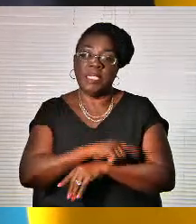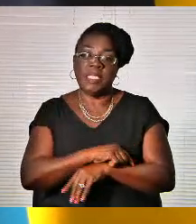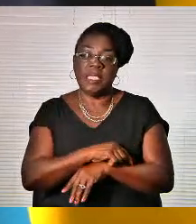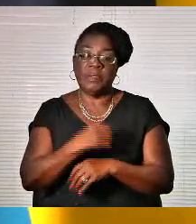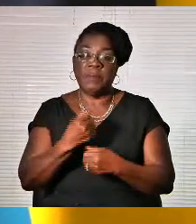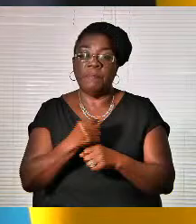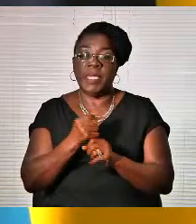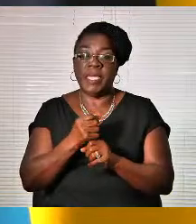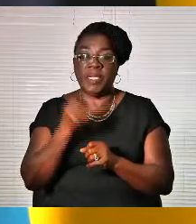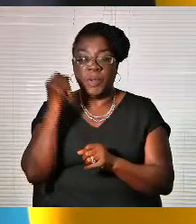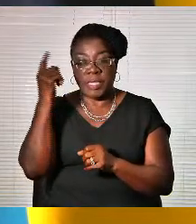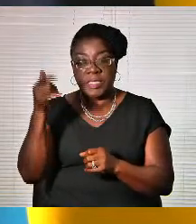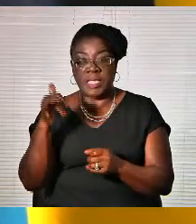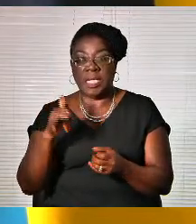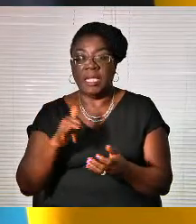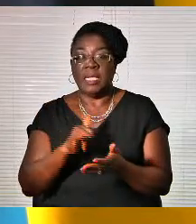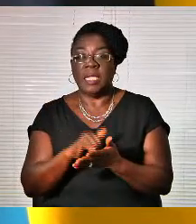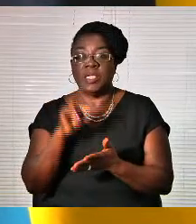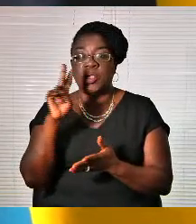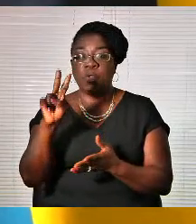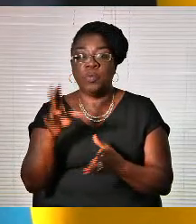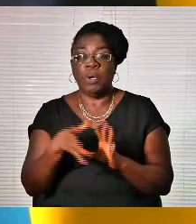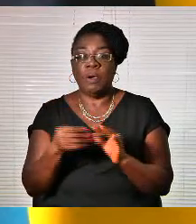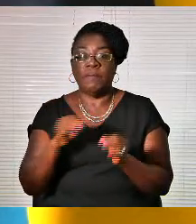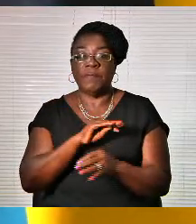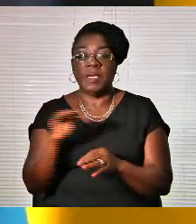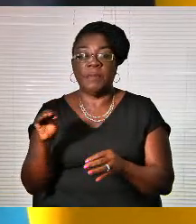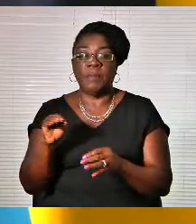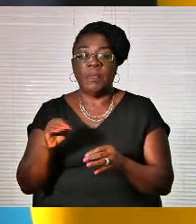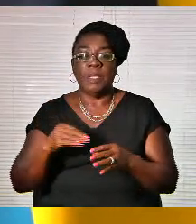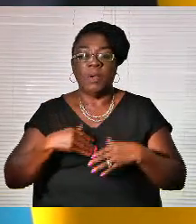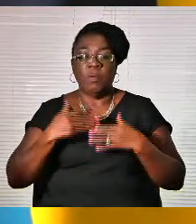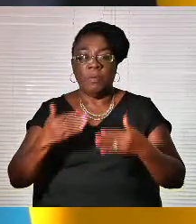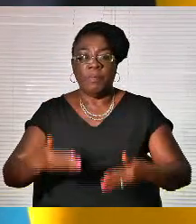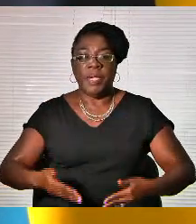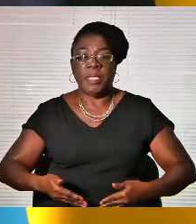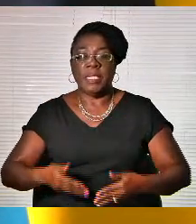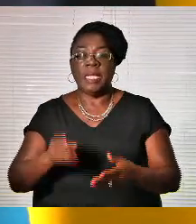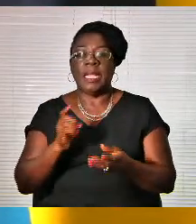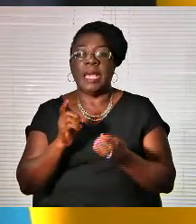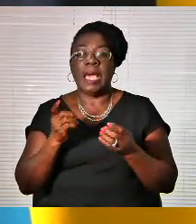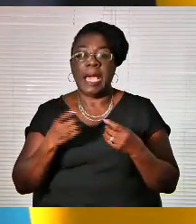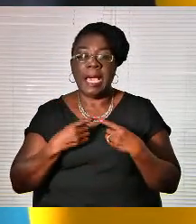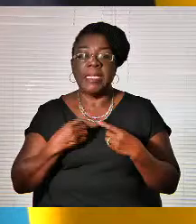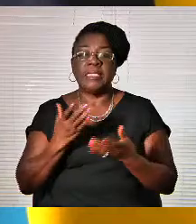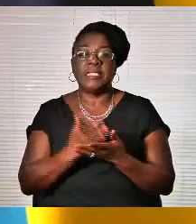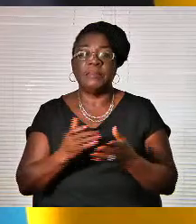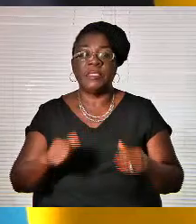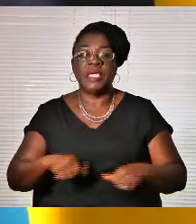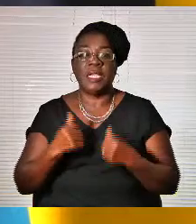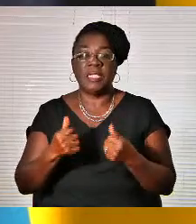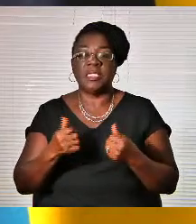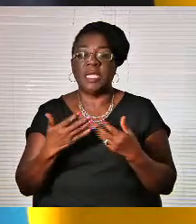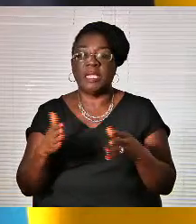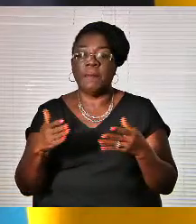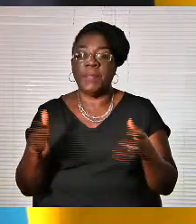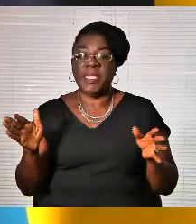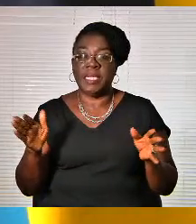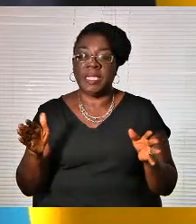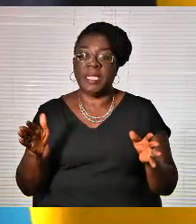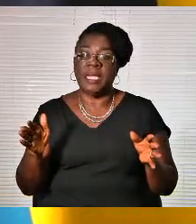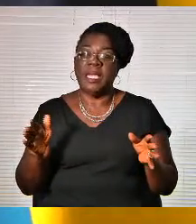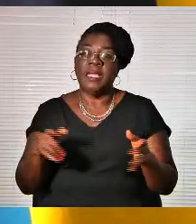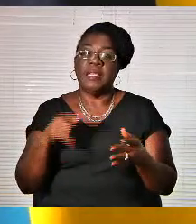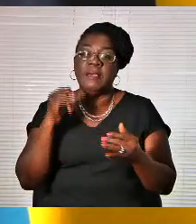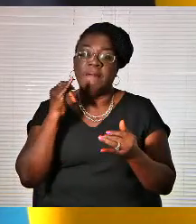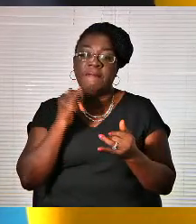that actually 2 of them were pregnant and had some challenges in completing the needed, I guess, the things that they needed to complete in order